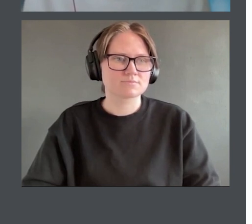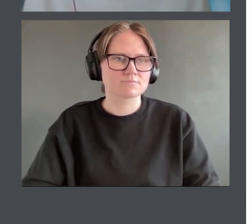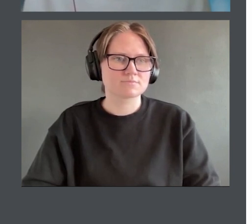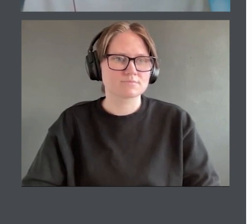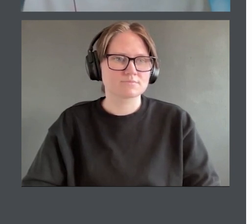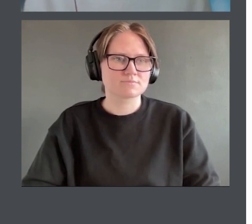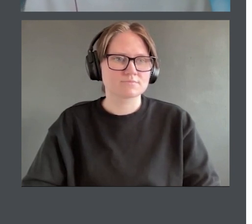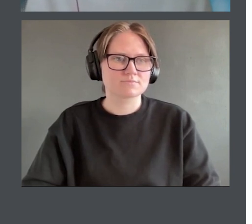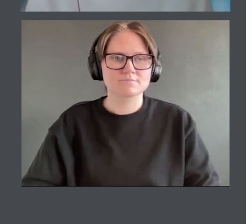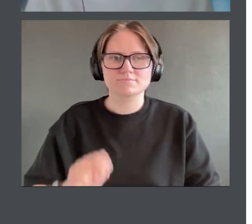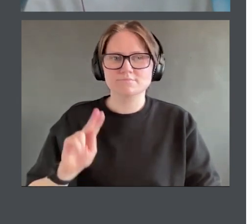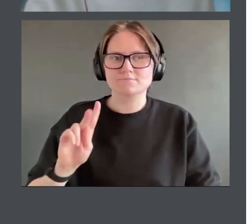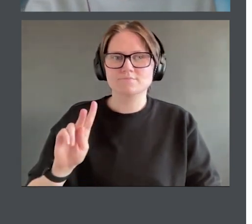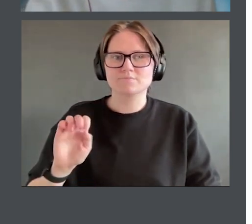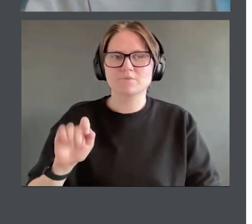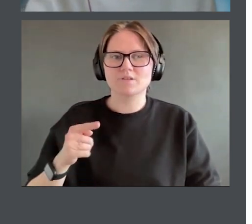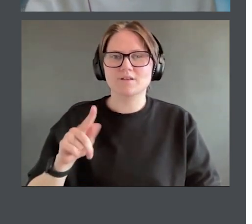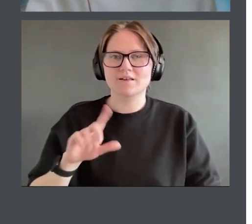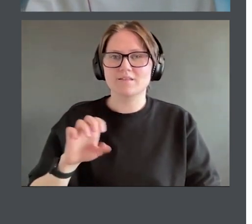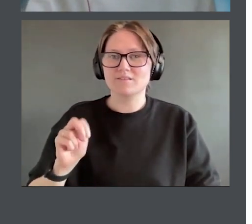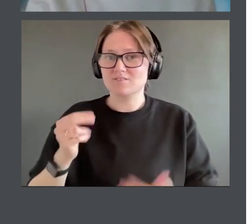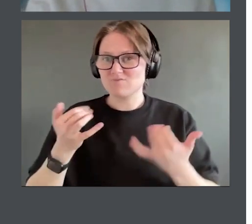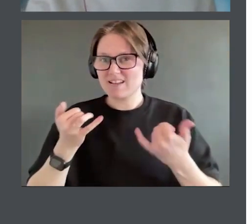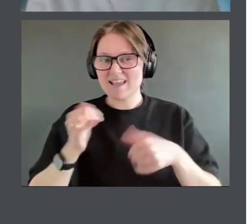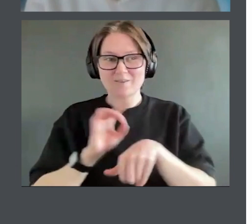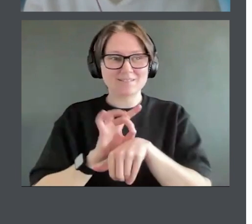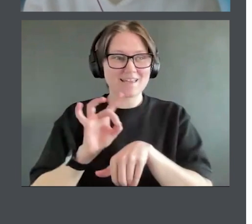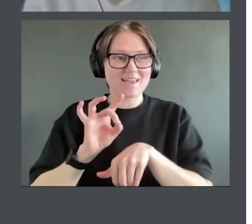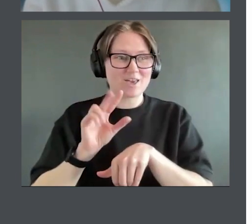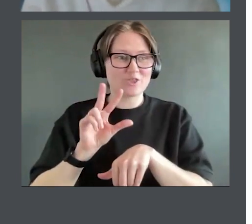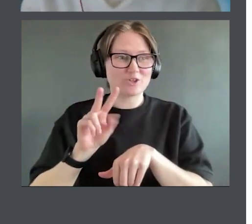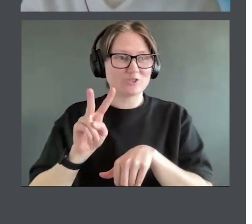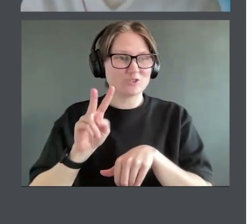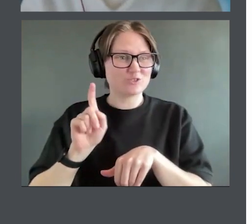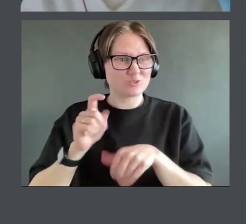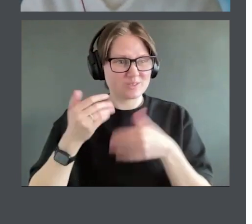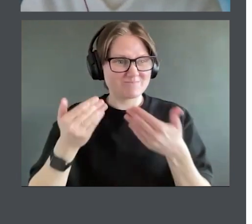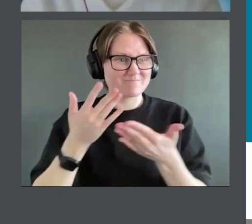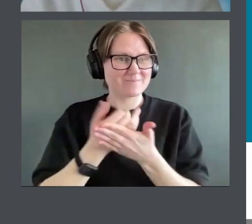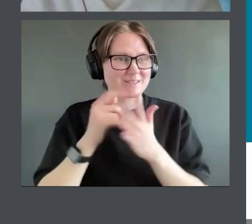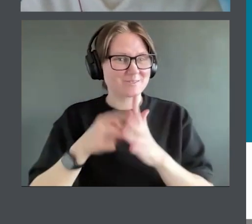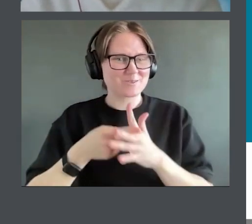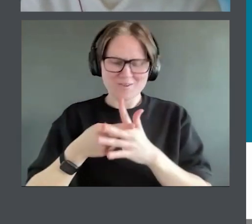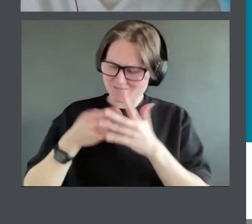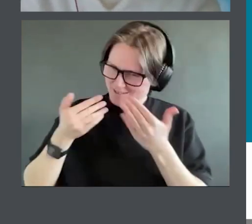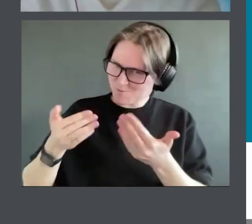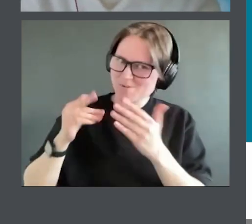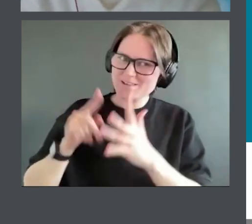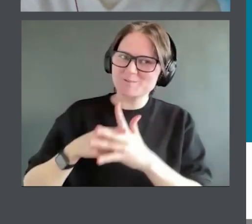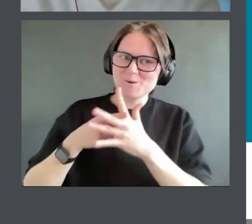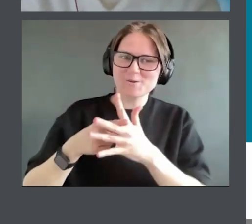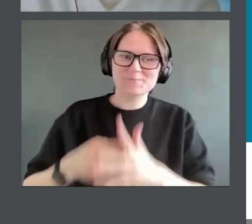All right, it's 8:32. Shall we get started? All right, let's go ahead and get started.